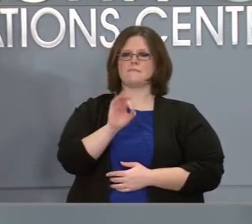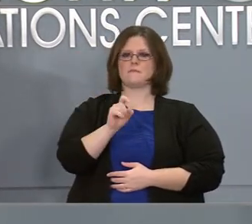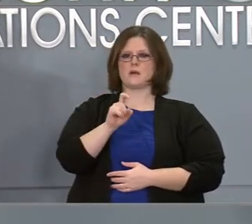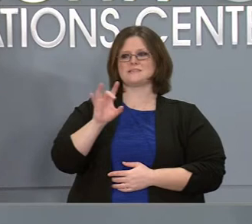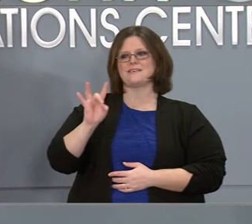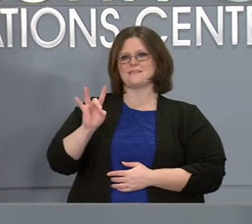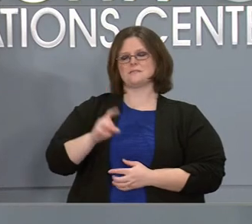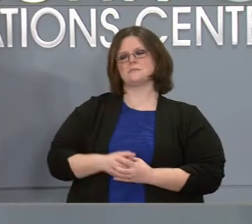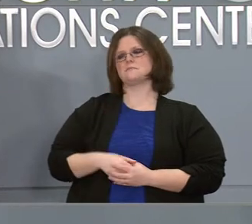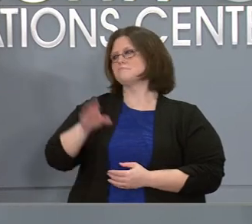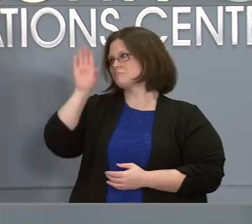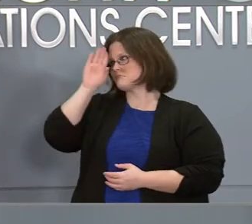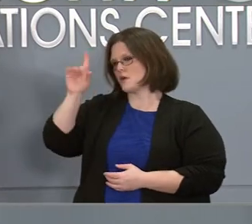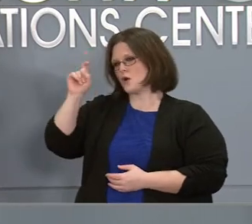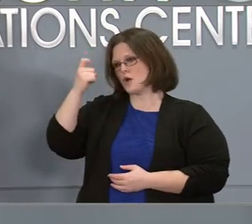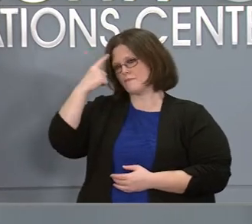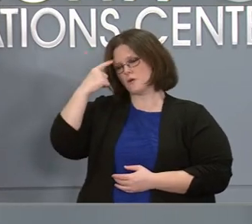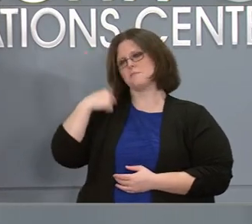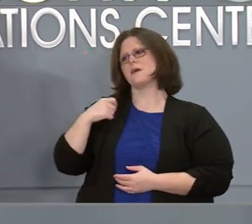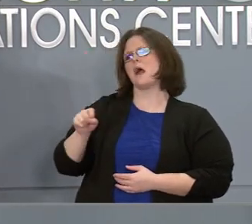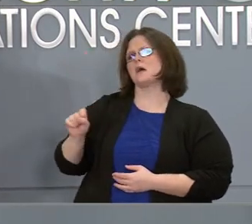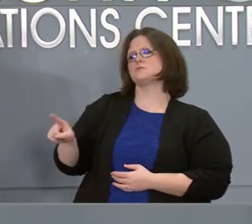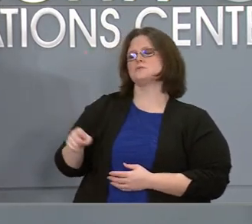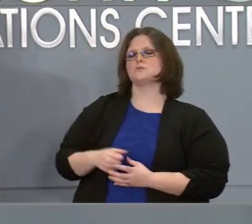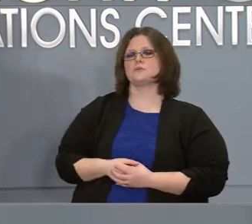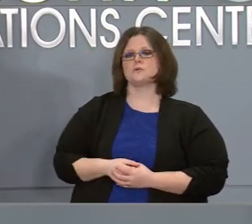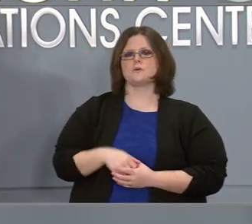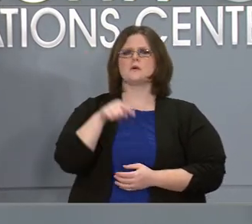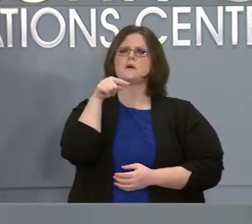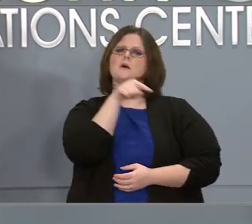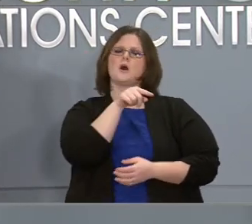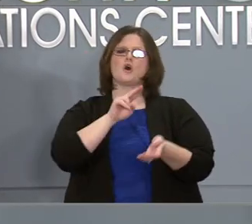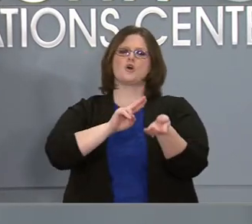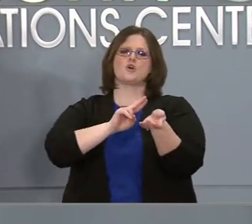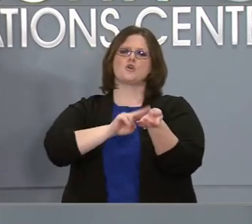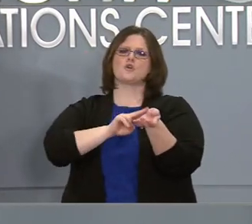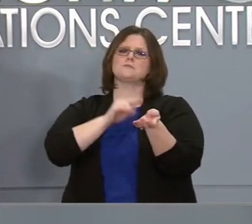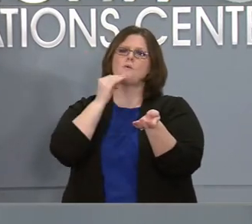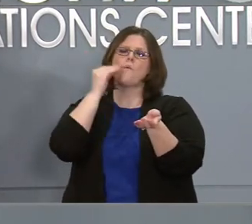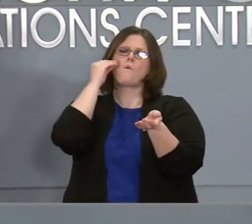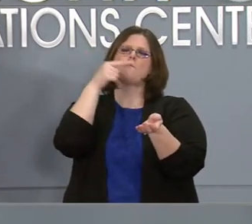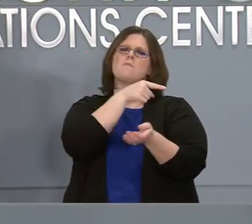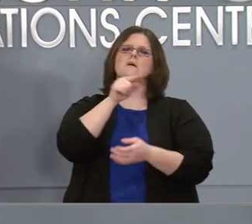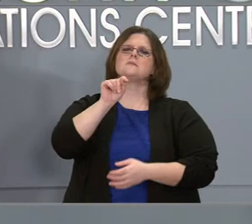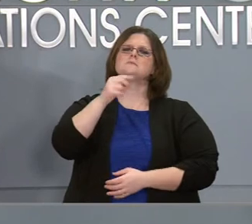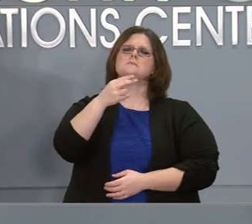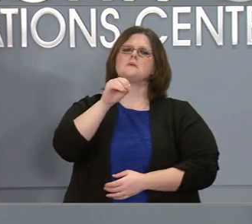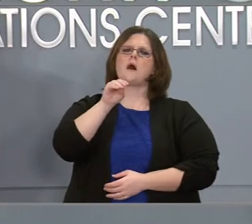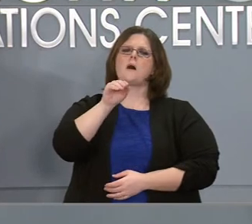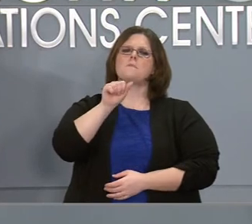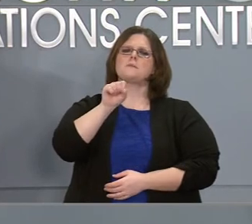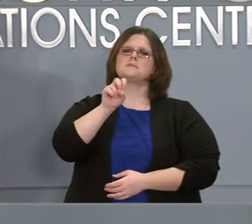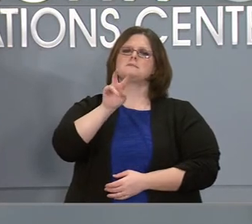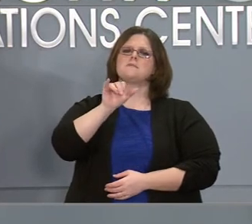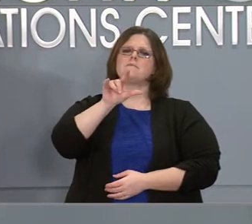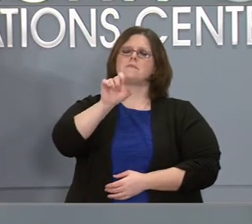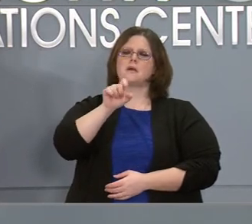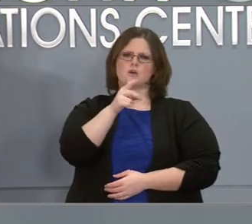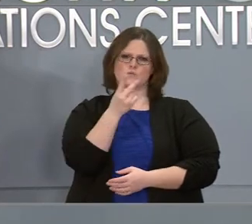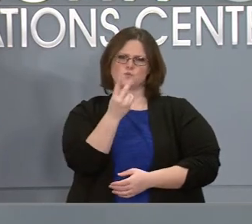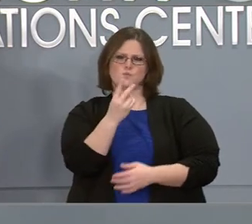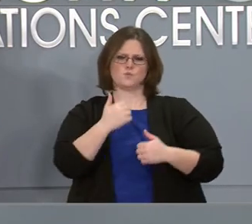Hey, Governor Cooper, I want to ask you, in relation to this nursing home in Thomasville, to where two residents were found deceased by